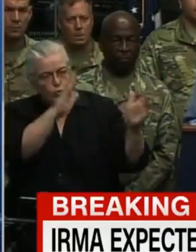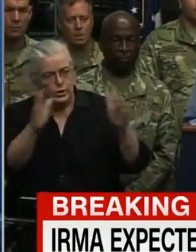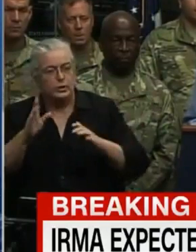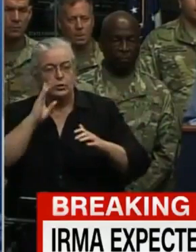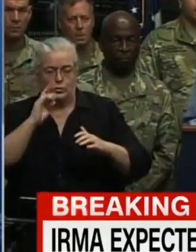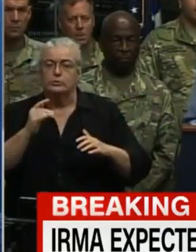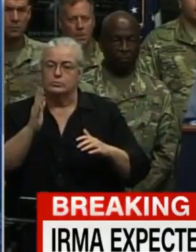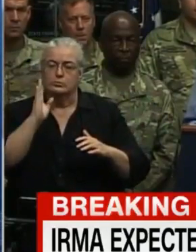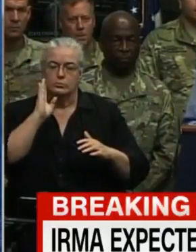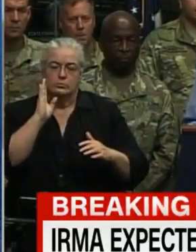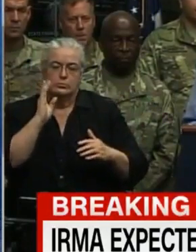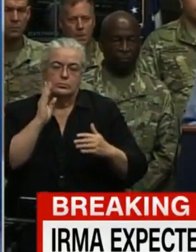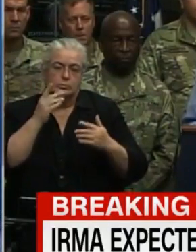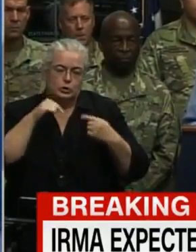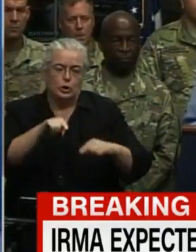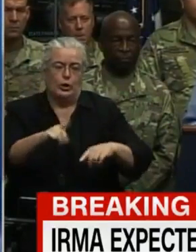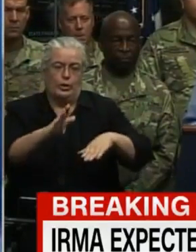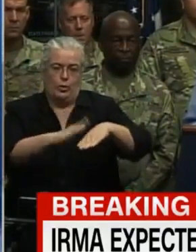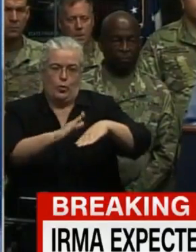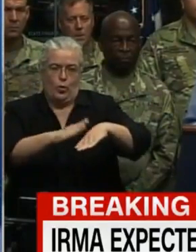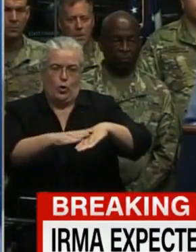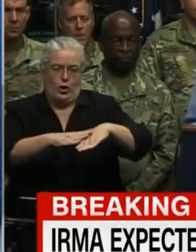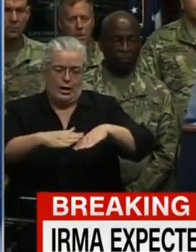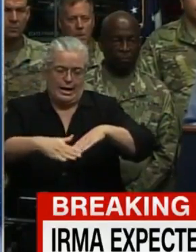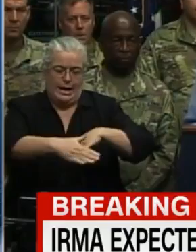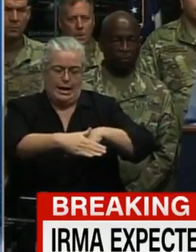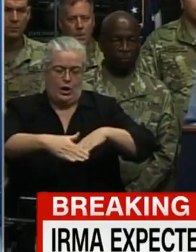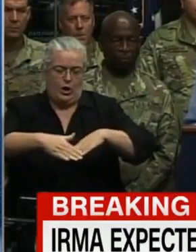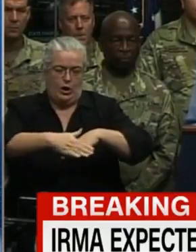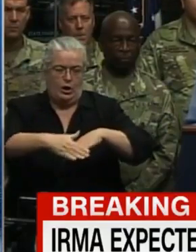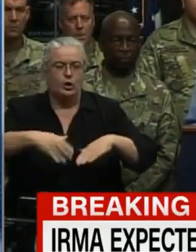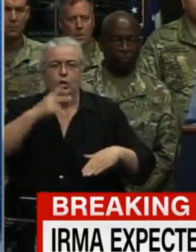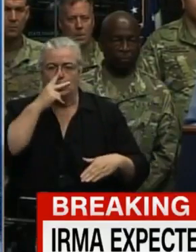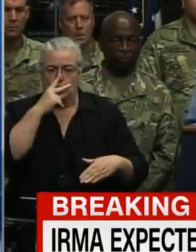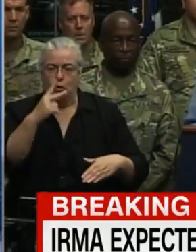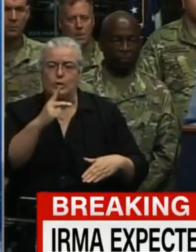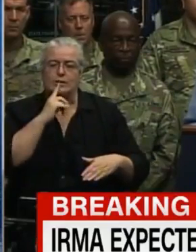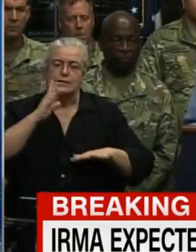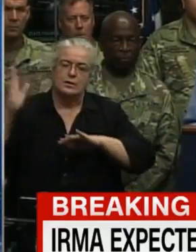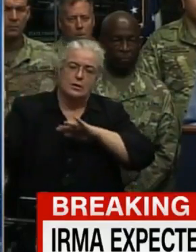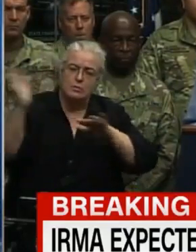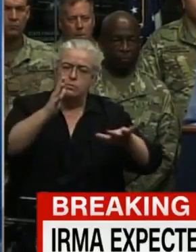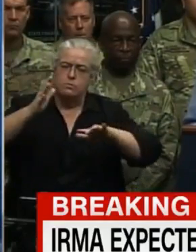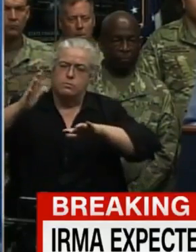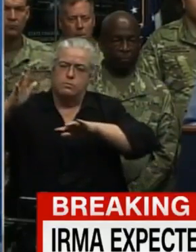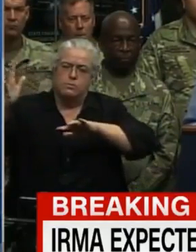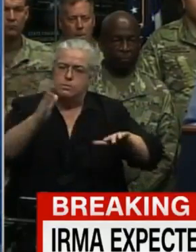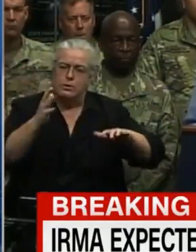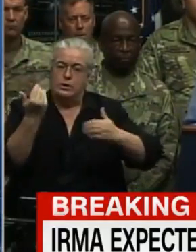area. Millions of Floridians will begin seeing impacts with life-threatening winds tonight.